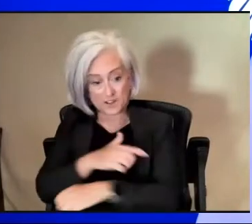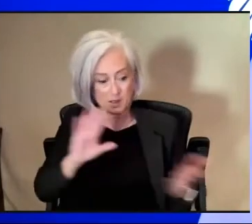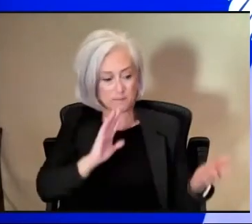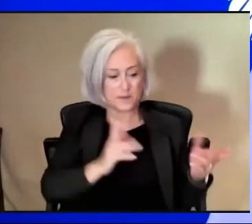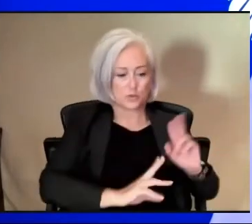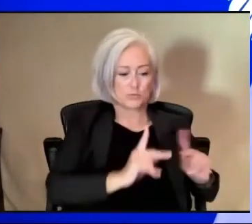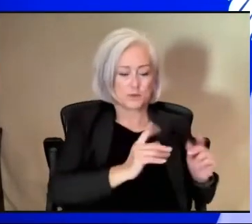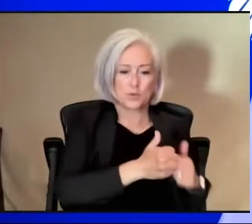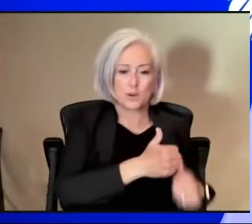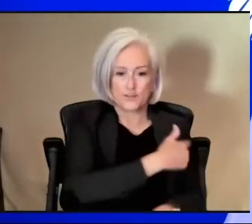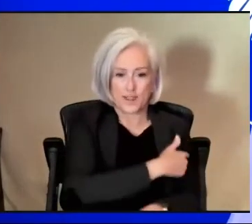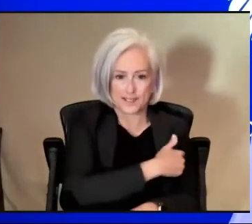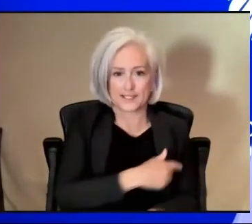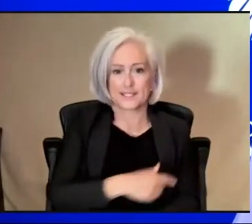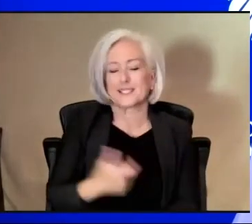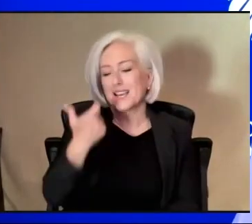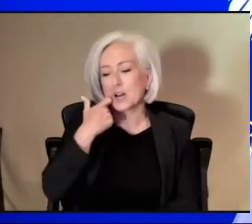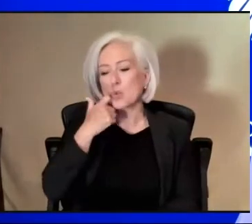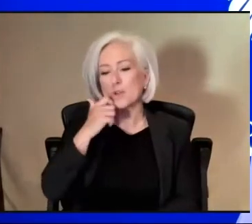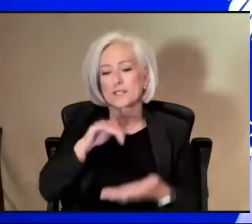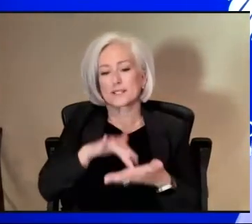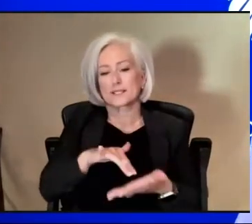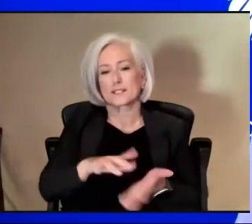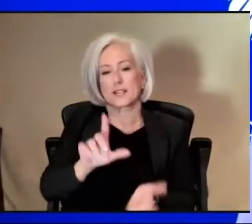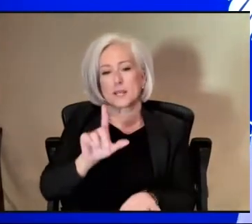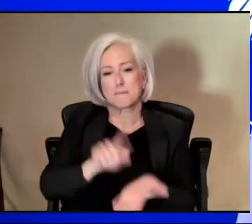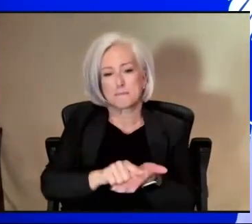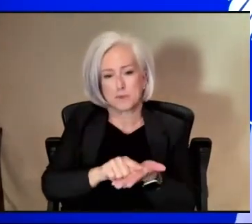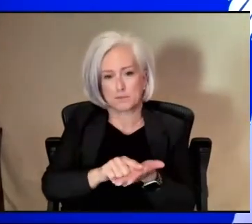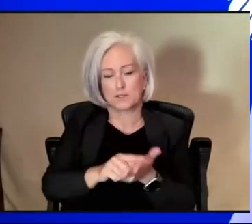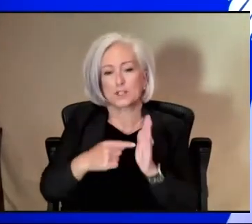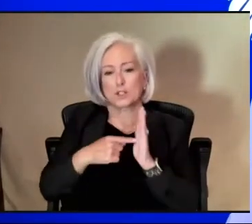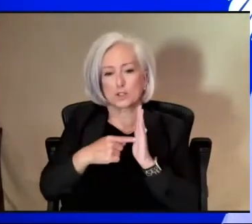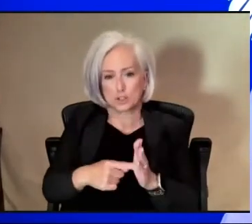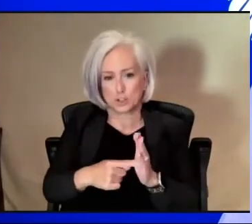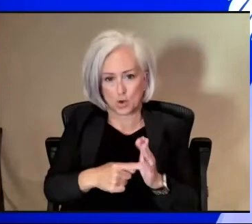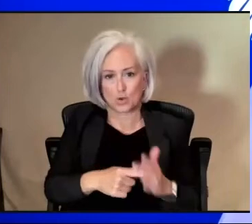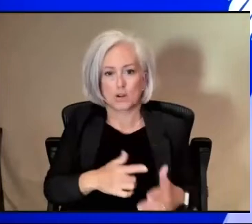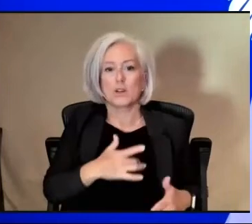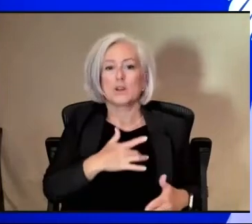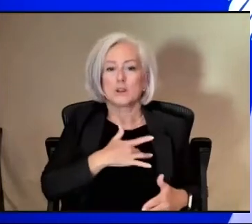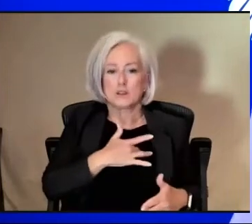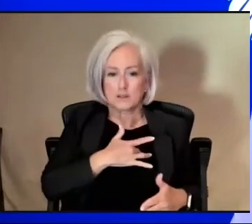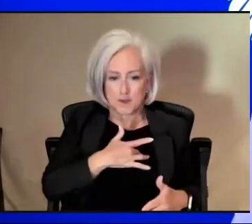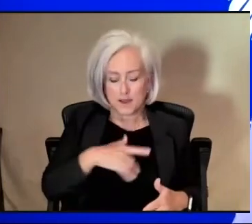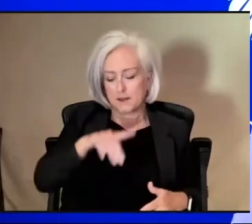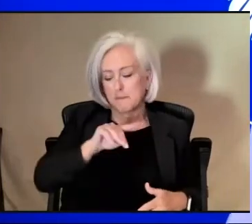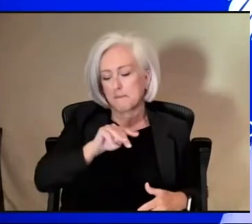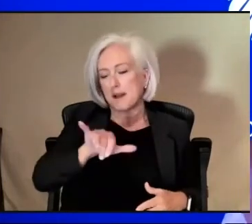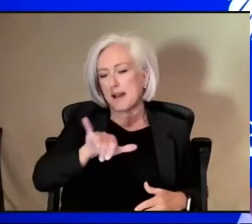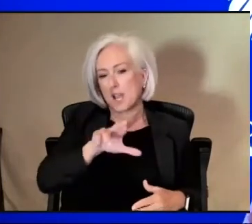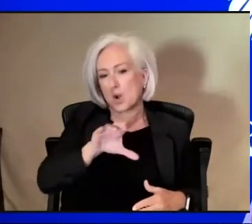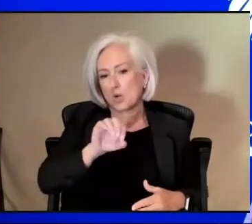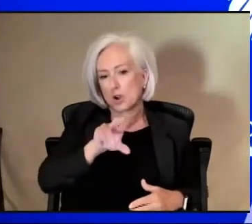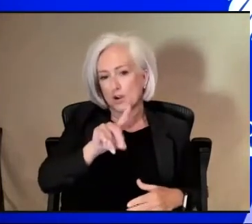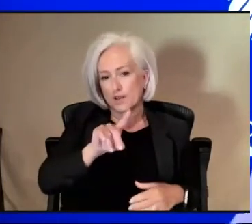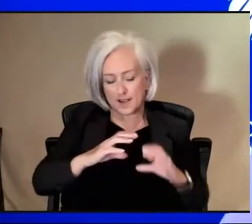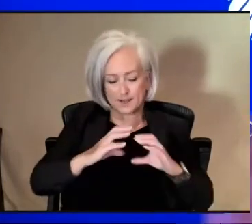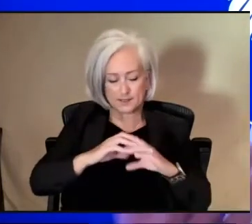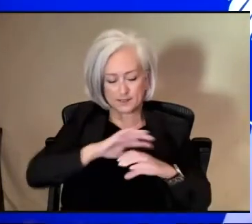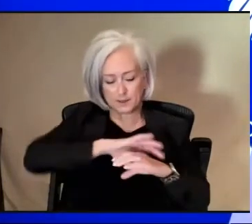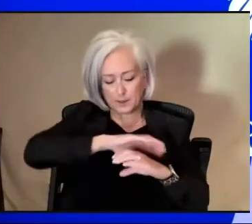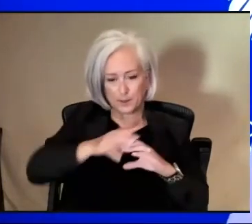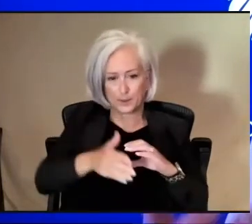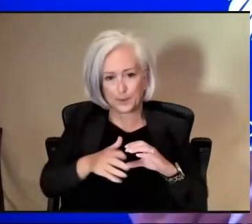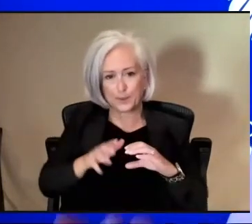CDC looking at just that, comparing myocarditis and pericarditis in persons who got vaccination